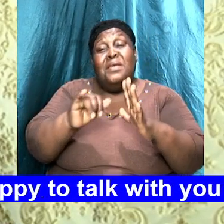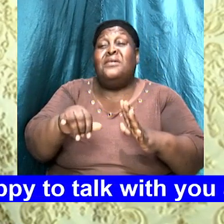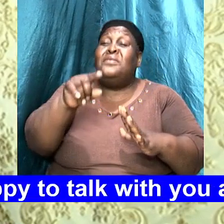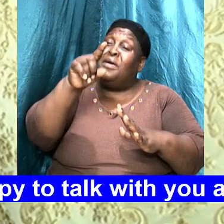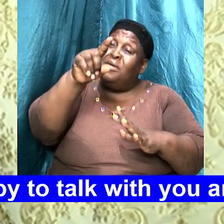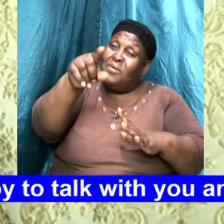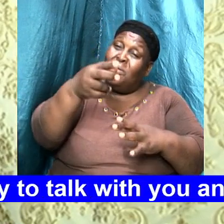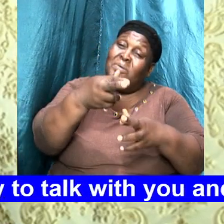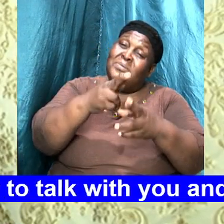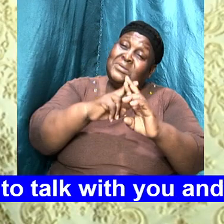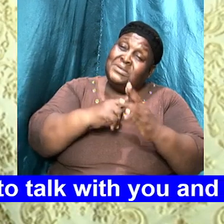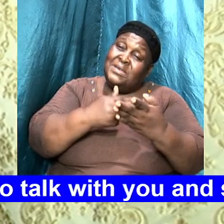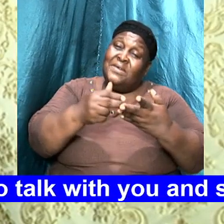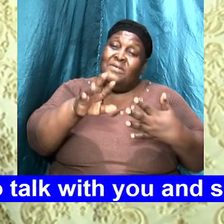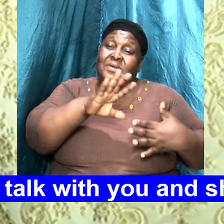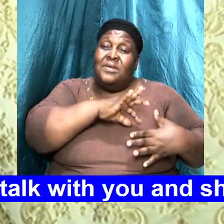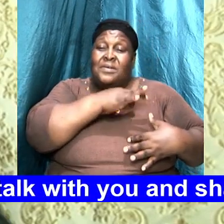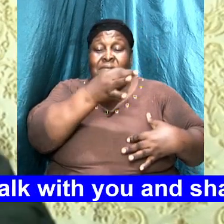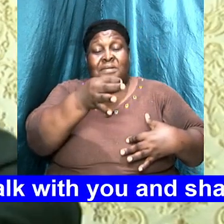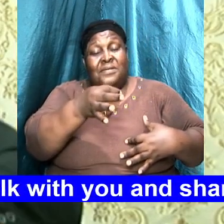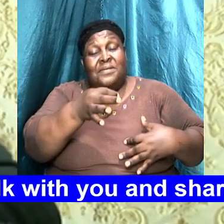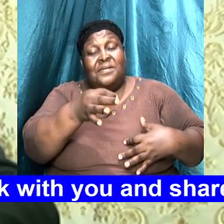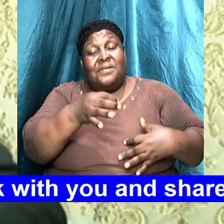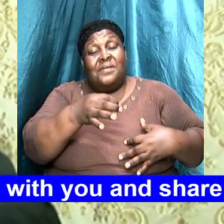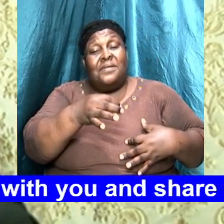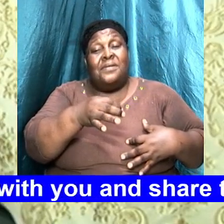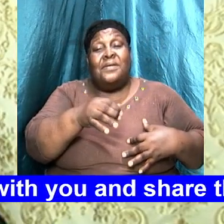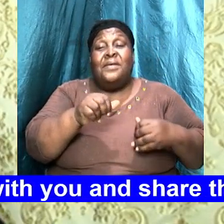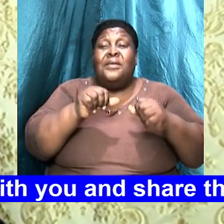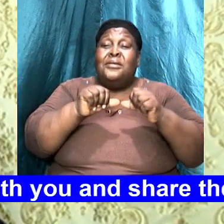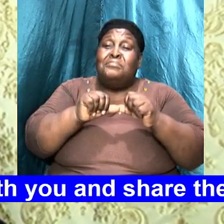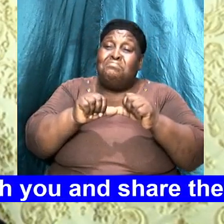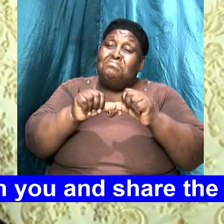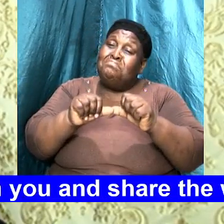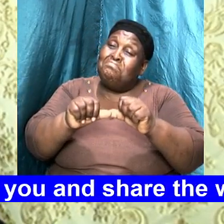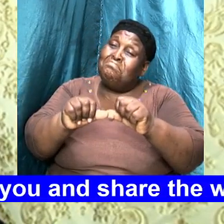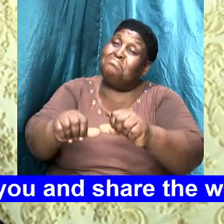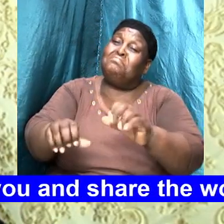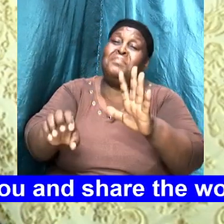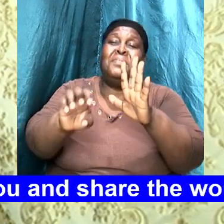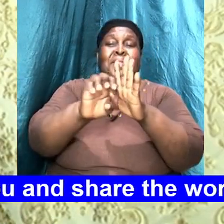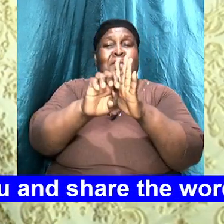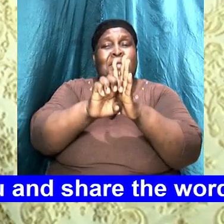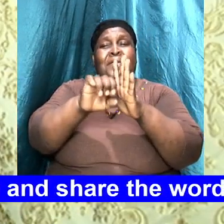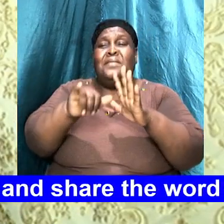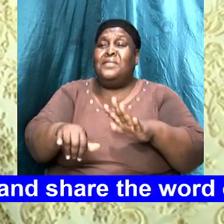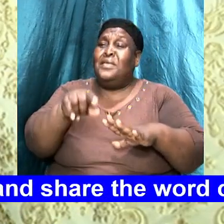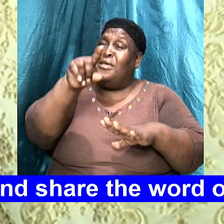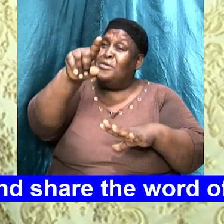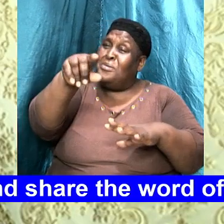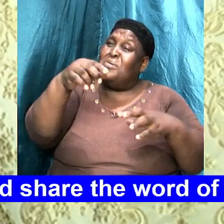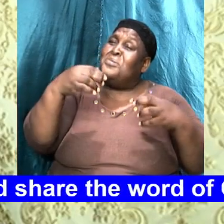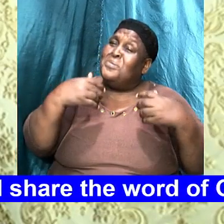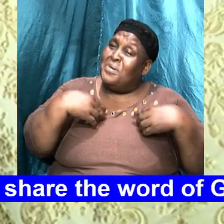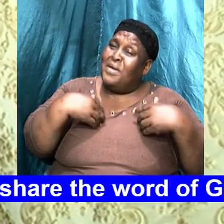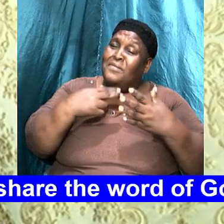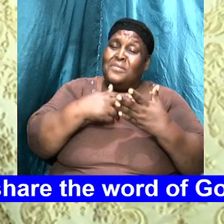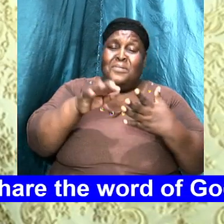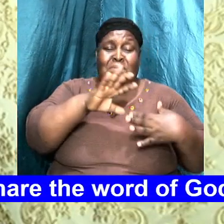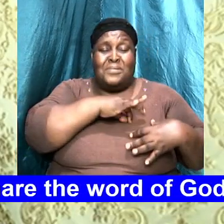receive the Holy Ghost and then there is ongoing evidence that you have the Holy Ghost Galatians 5